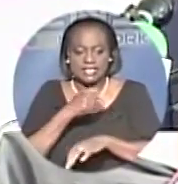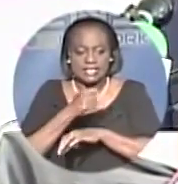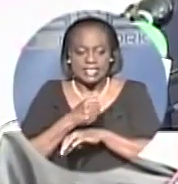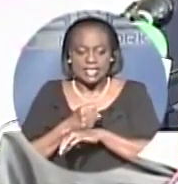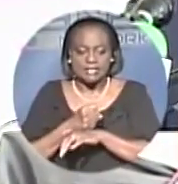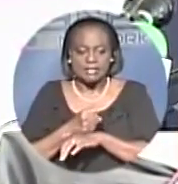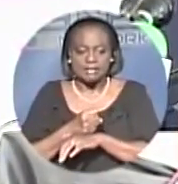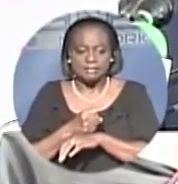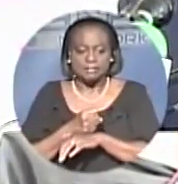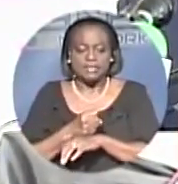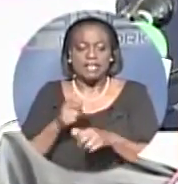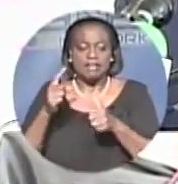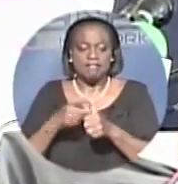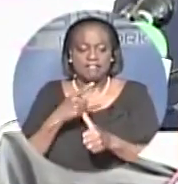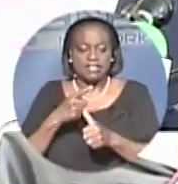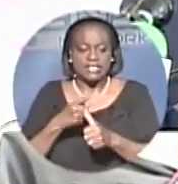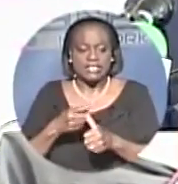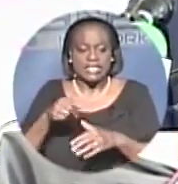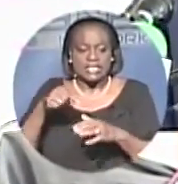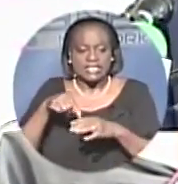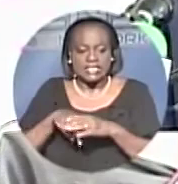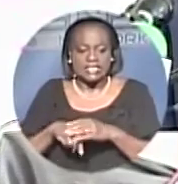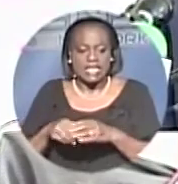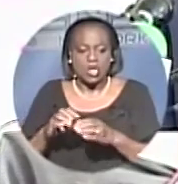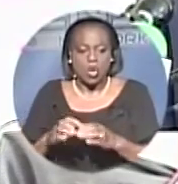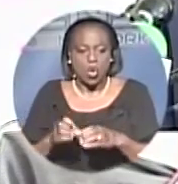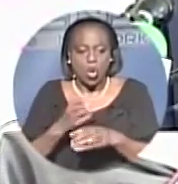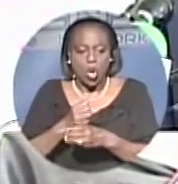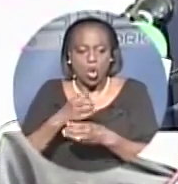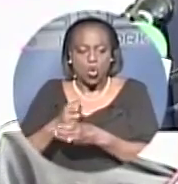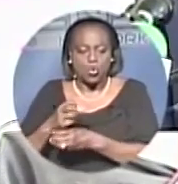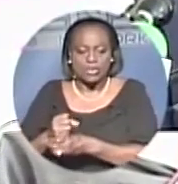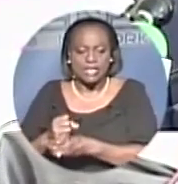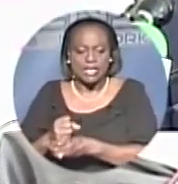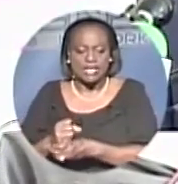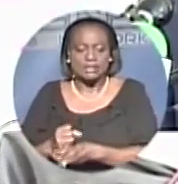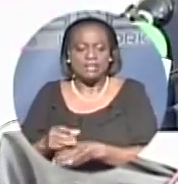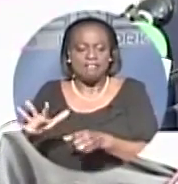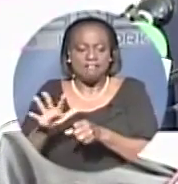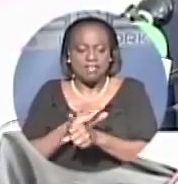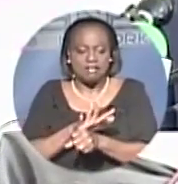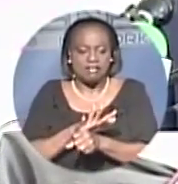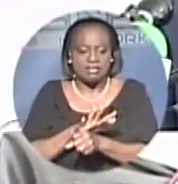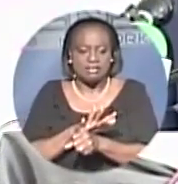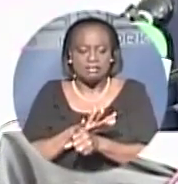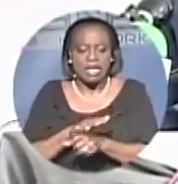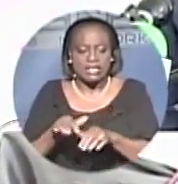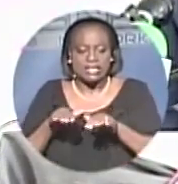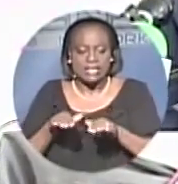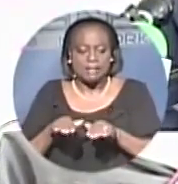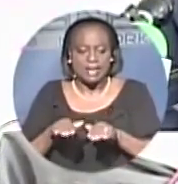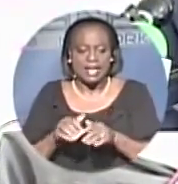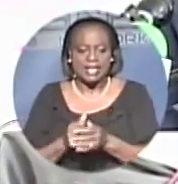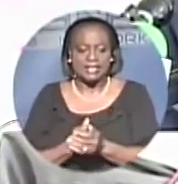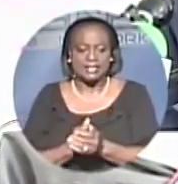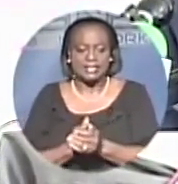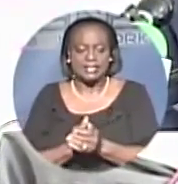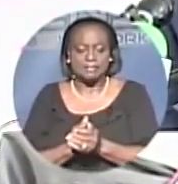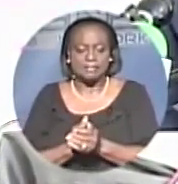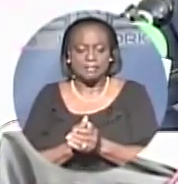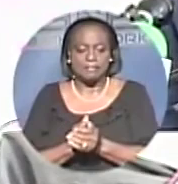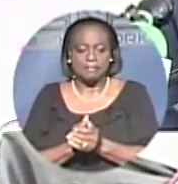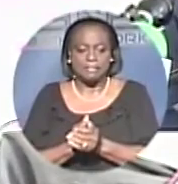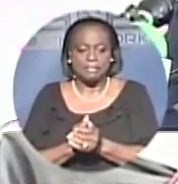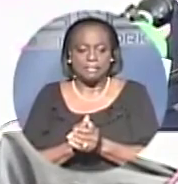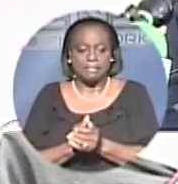First, caverns and sinkholes at the site had to be backfilled and stabilized. Then debris had to